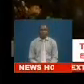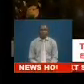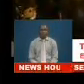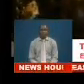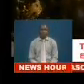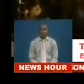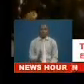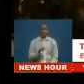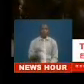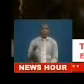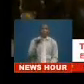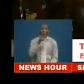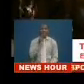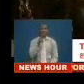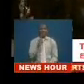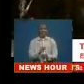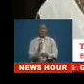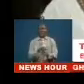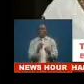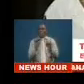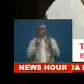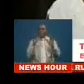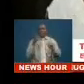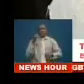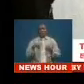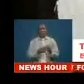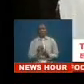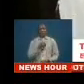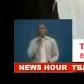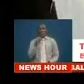For the audience, it was a moment worth enjoying.